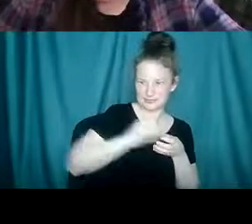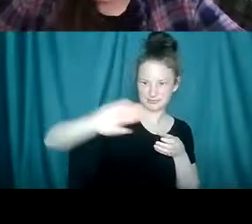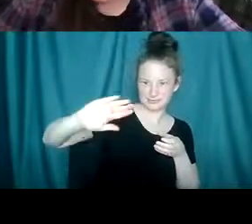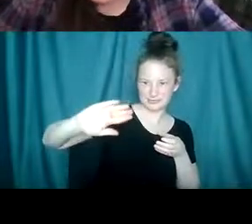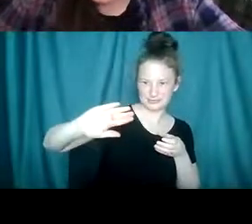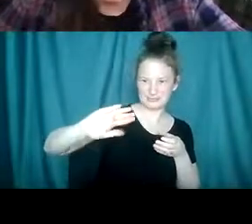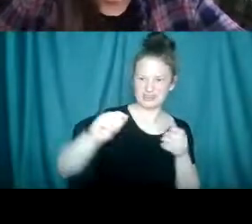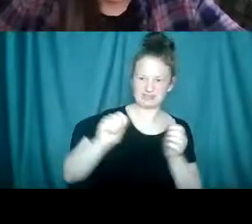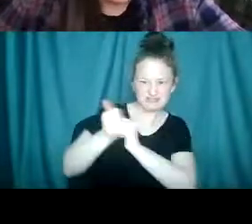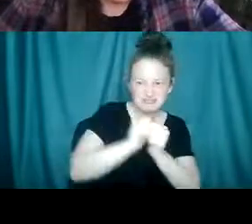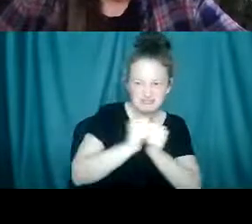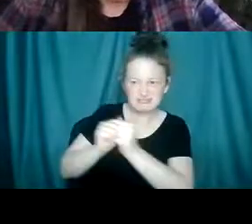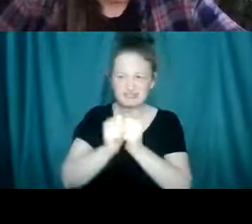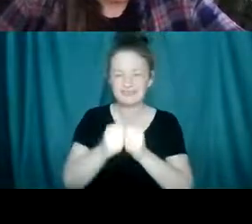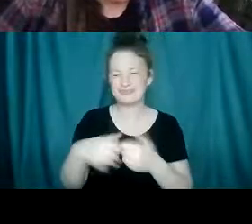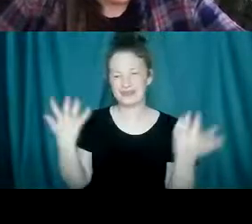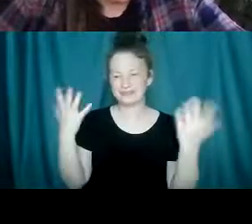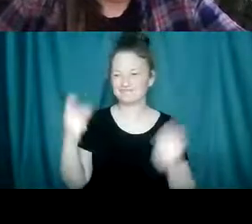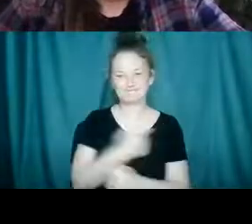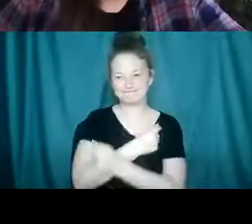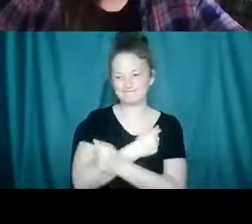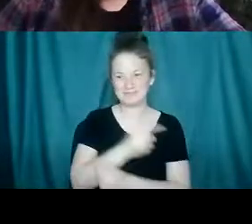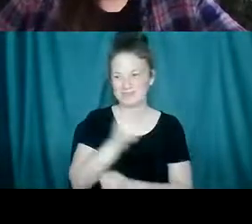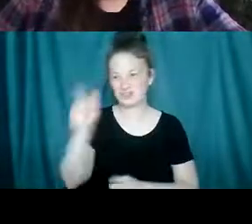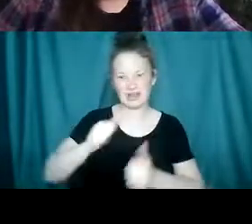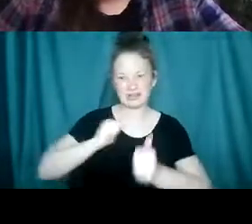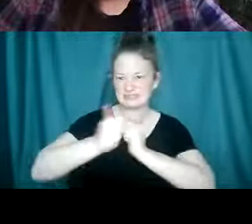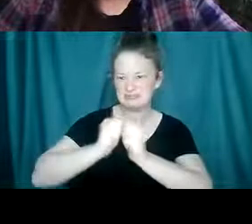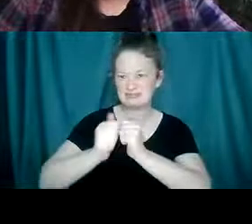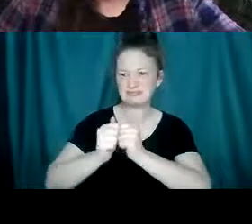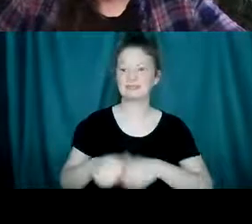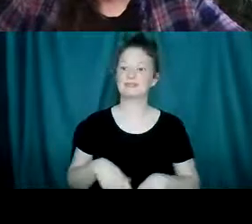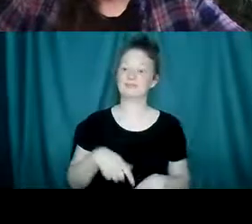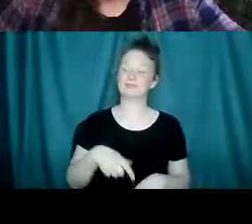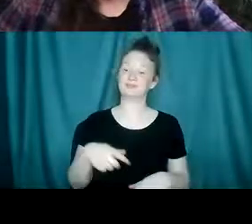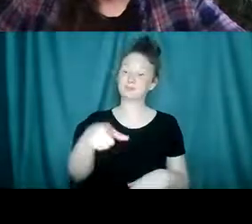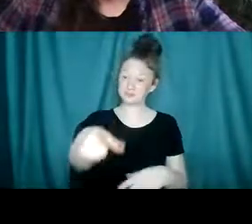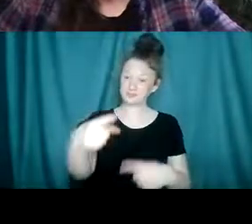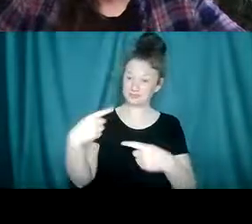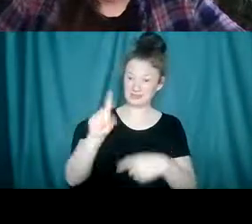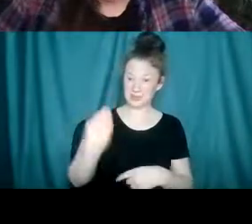about competition, which is a darn shame. The next question is from Joe. Did you always want to be a scientist from when you were little?